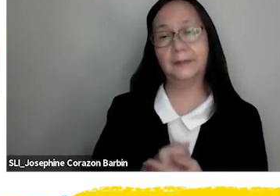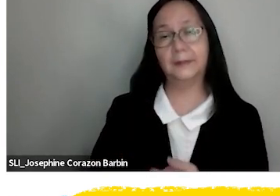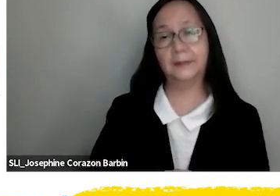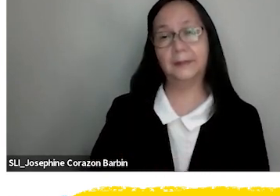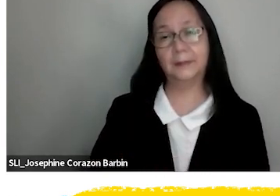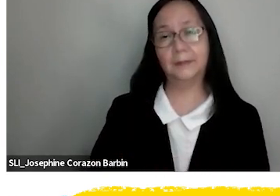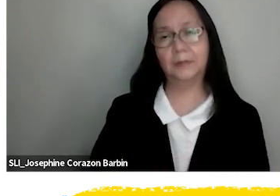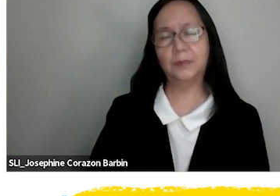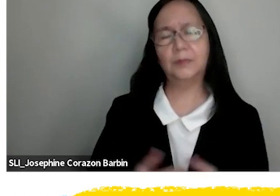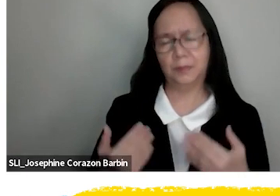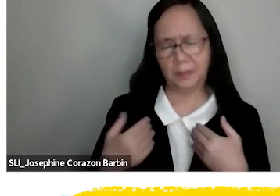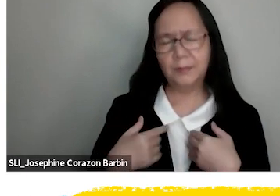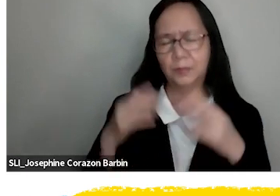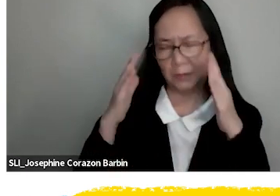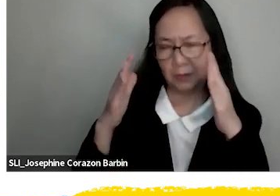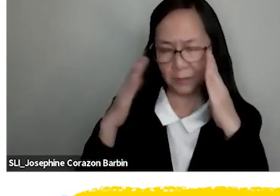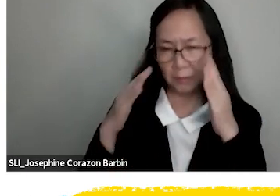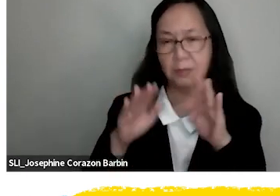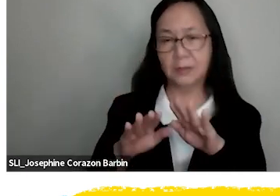And we have to listen to them.